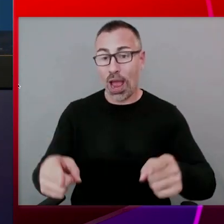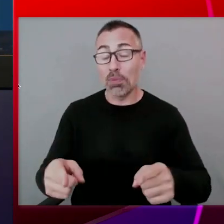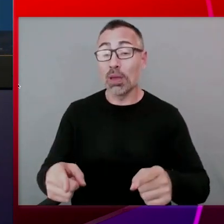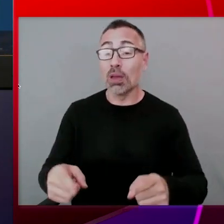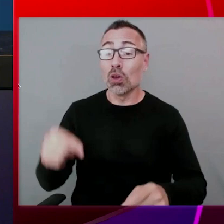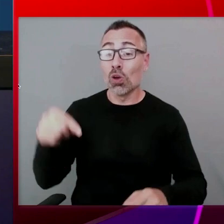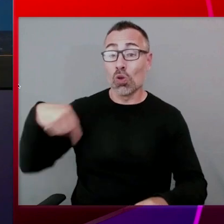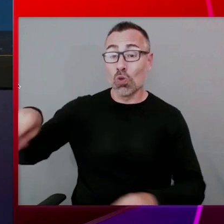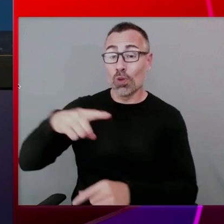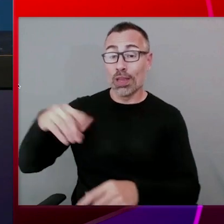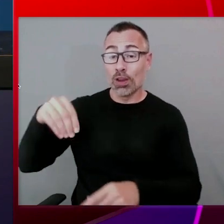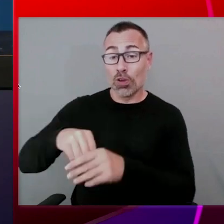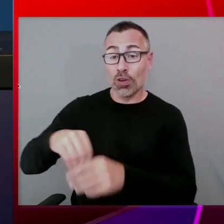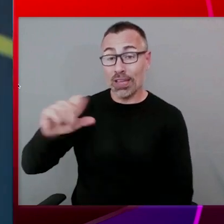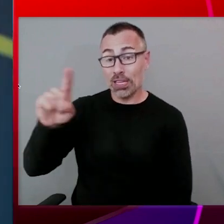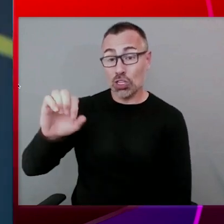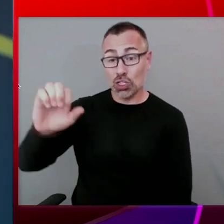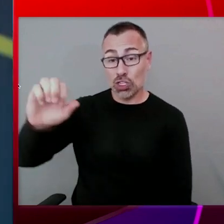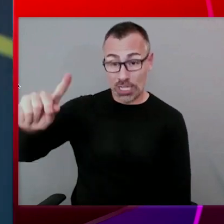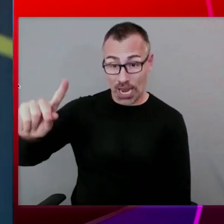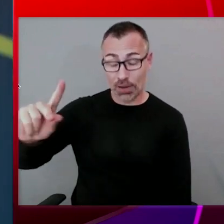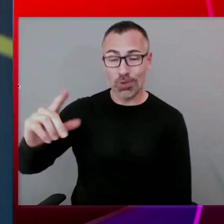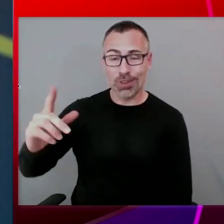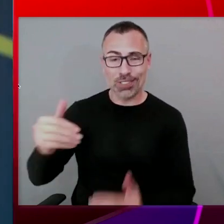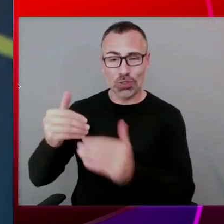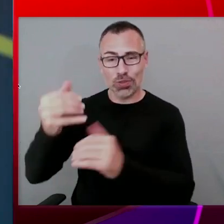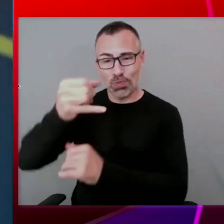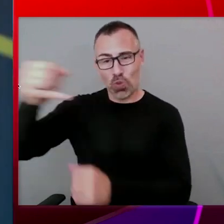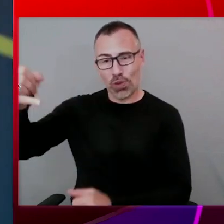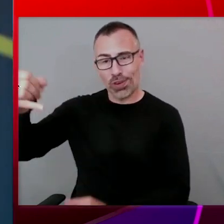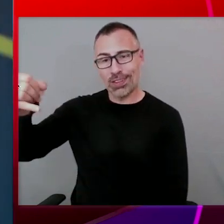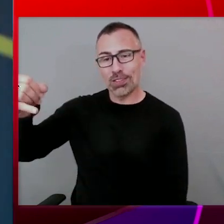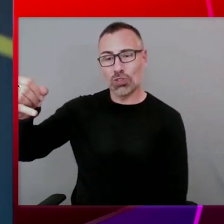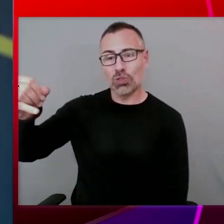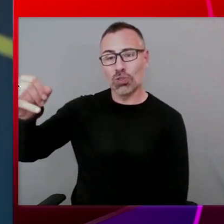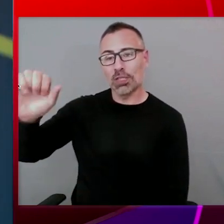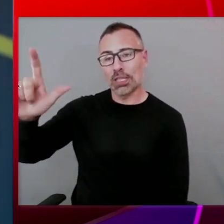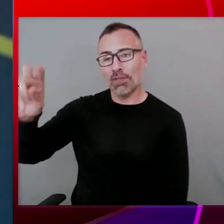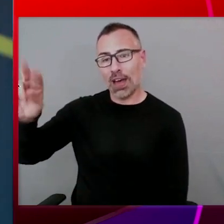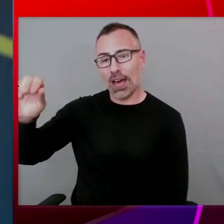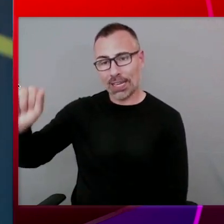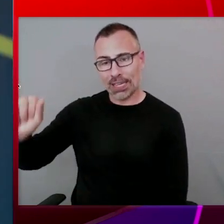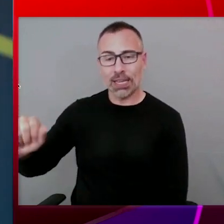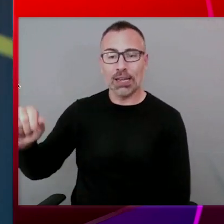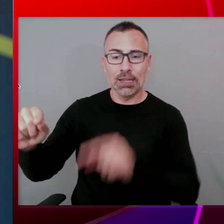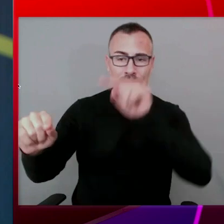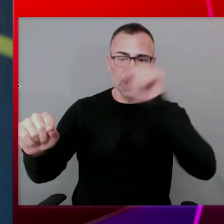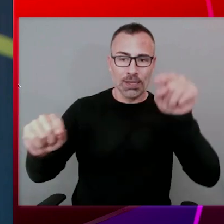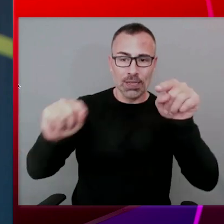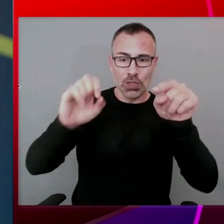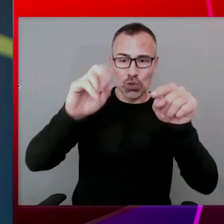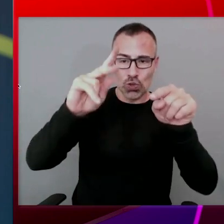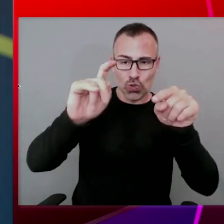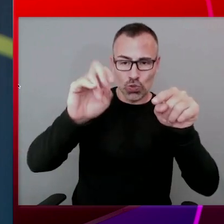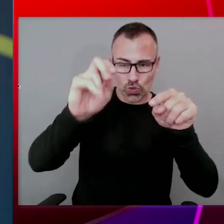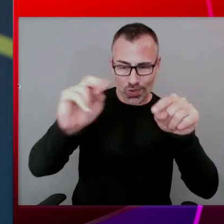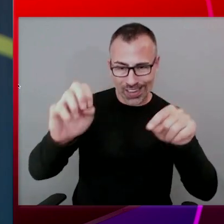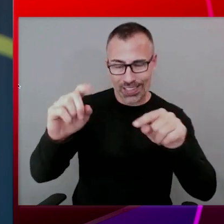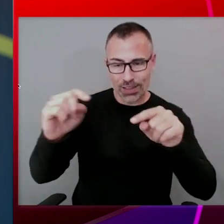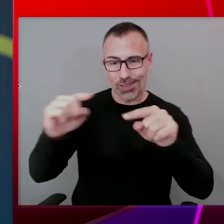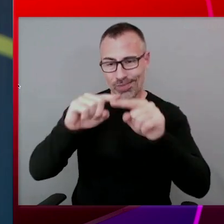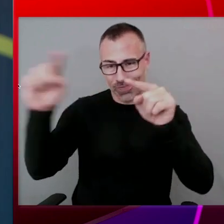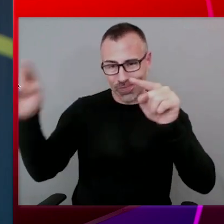borders Slovakia, bordering Ukraine, together with our colleagues even in Poland, which borders the Ukraine. We got a call